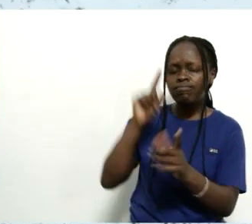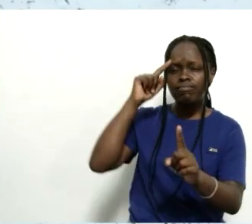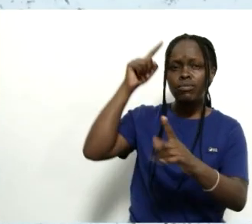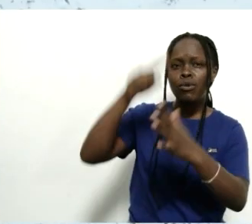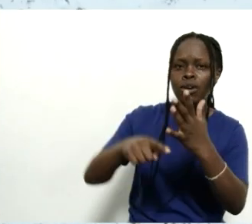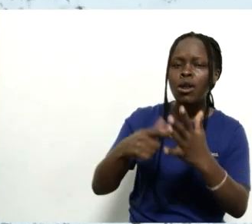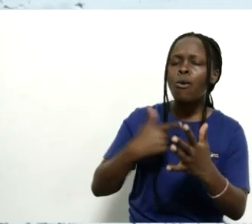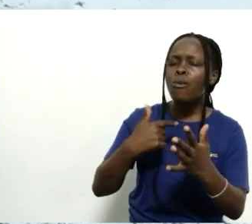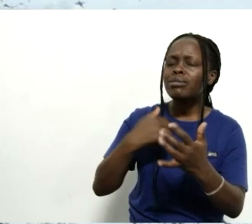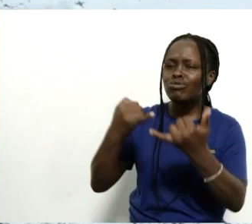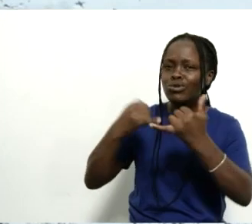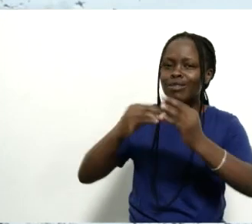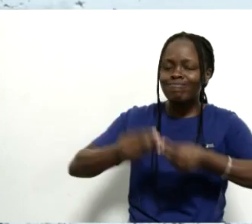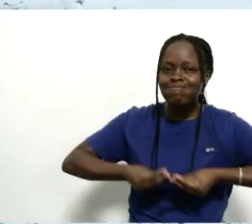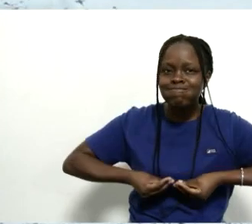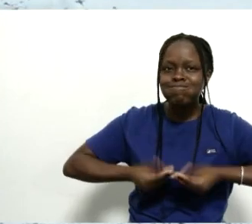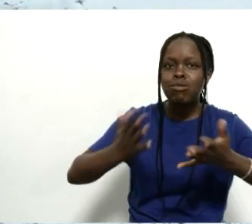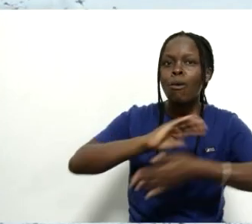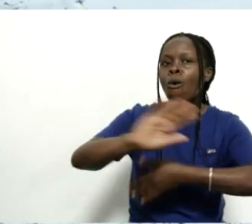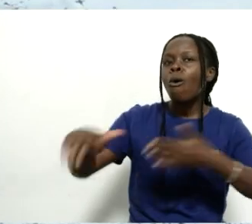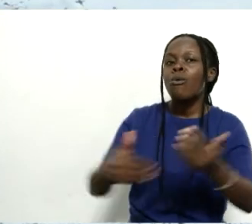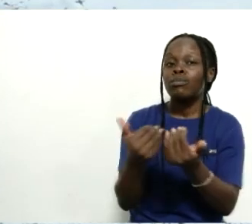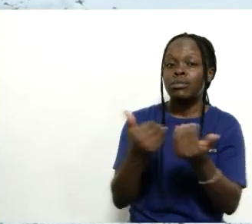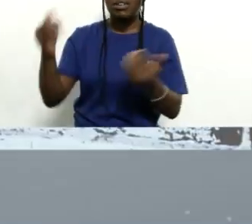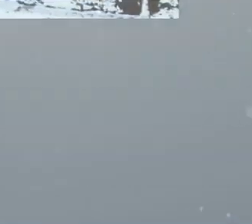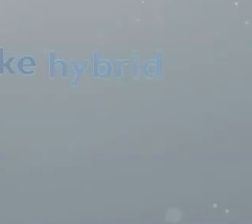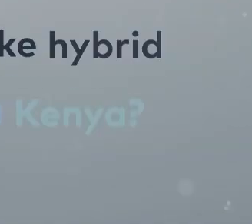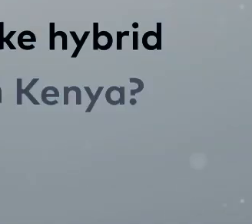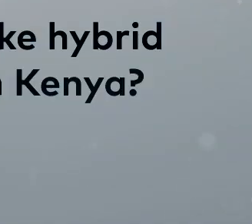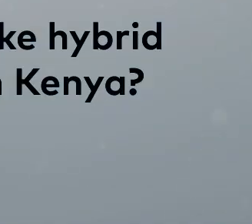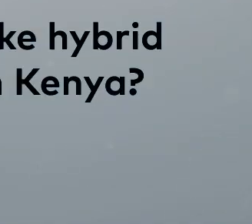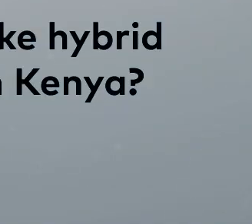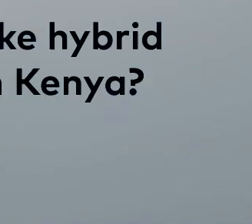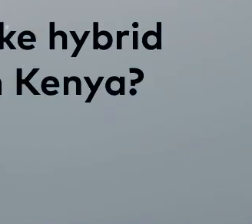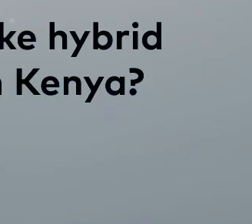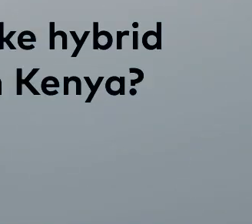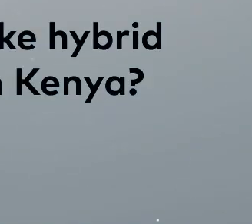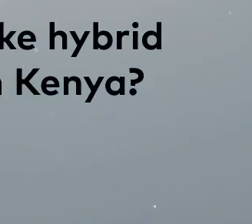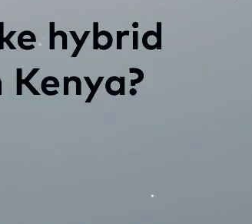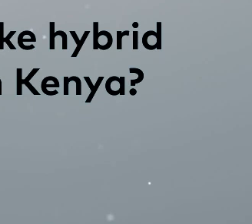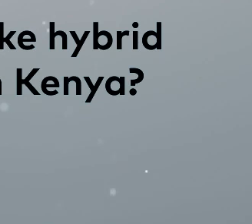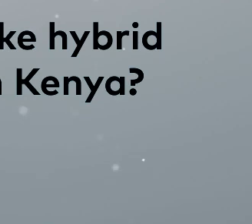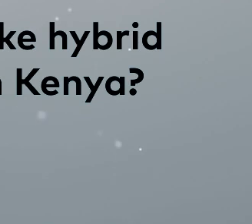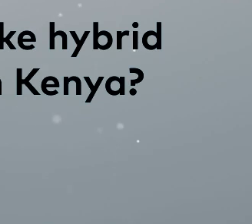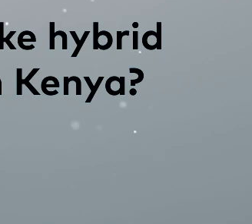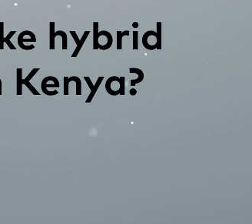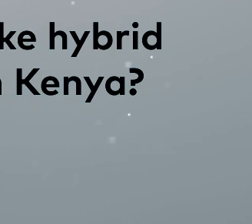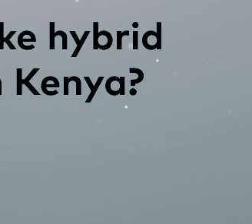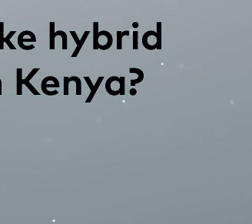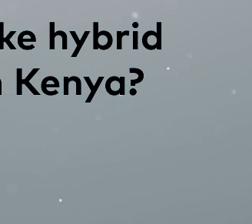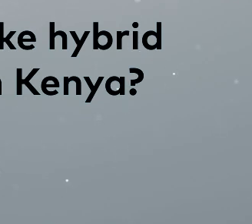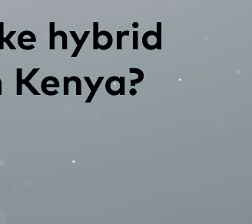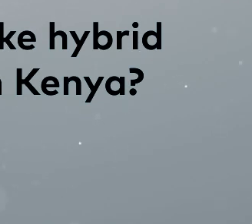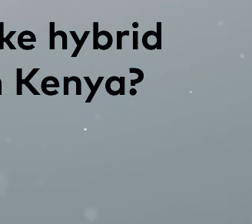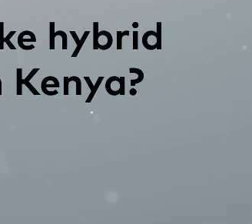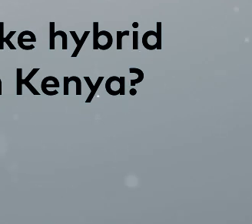Kenya as it stands, we the connectivity is, you know, the whole country, it's countrywide. What we